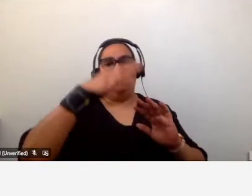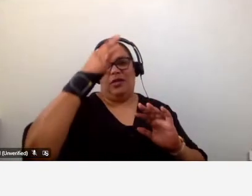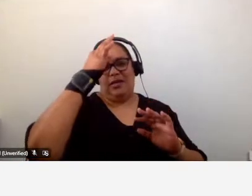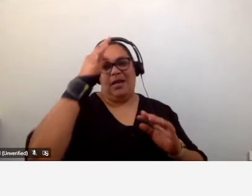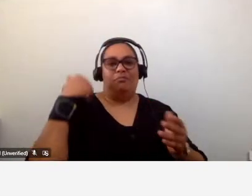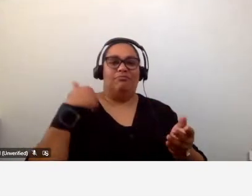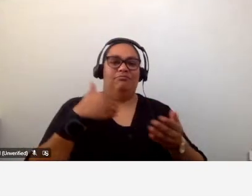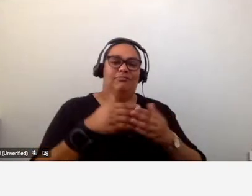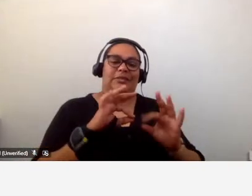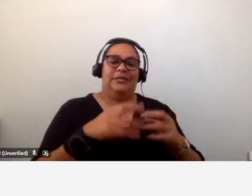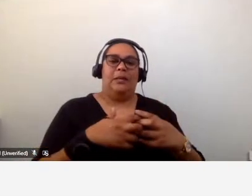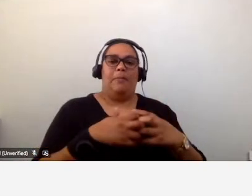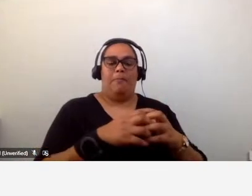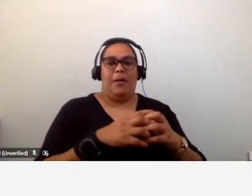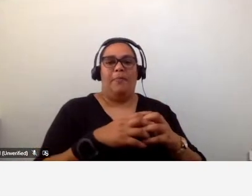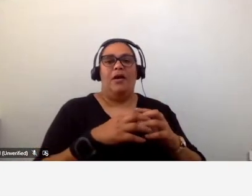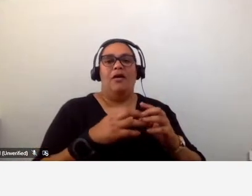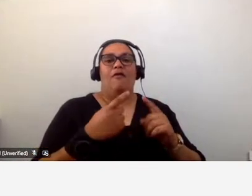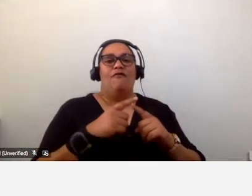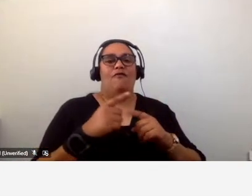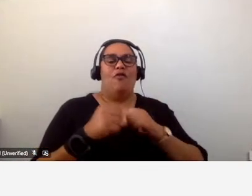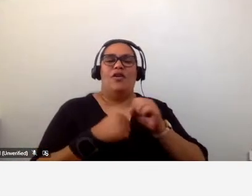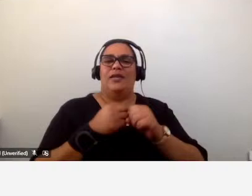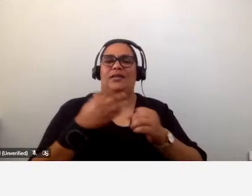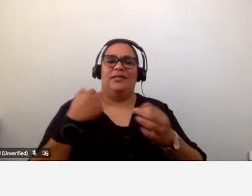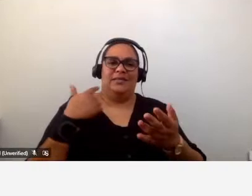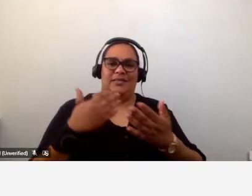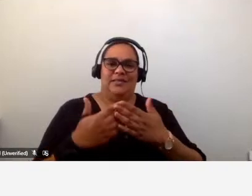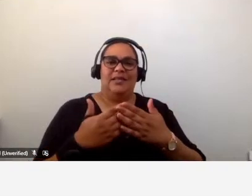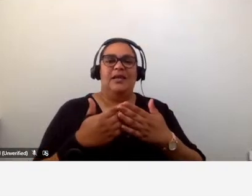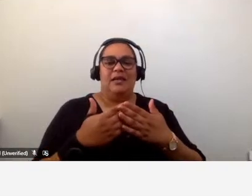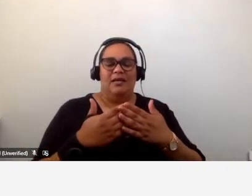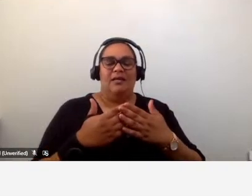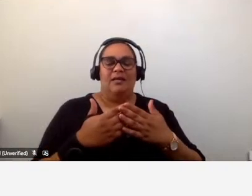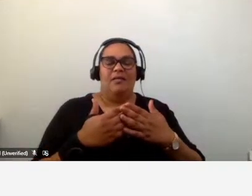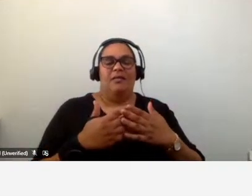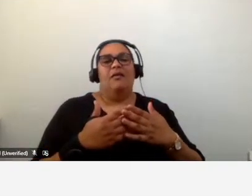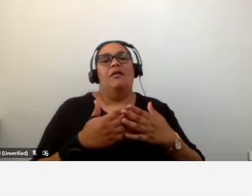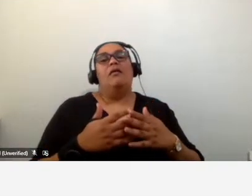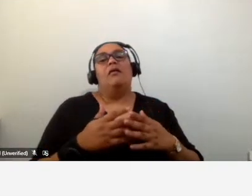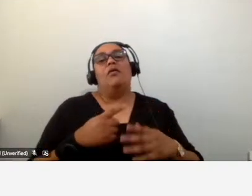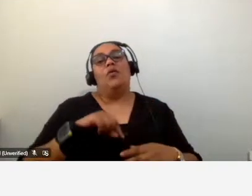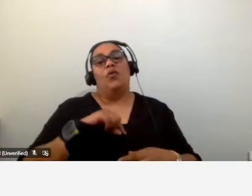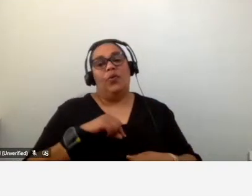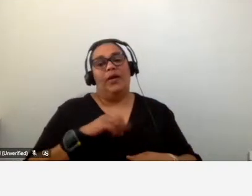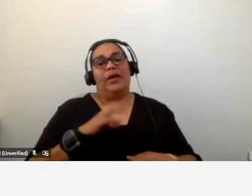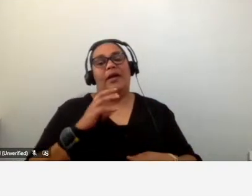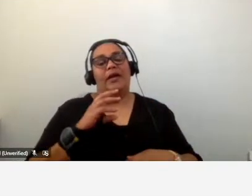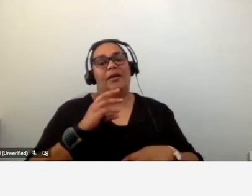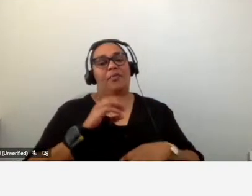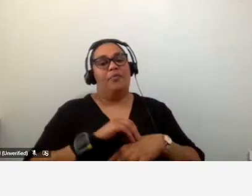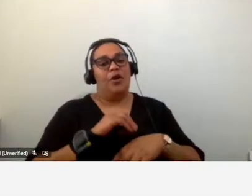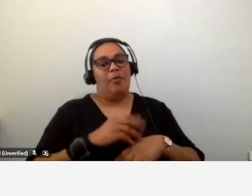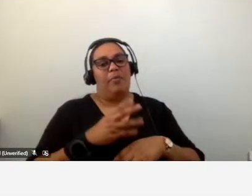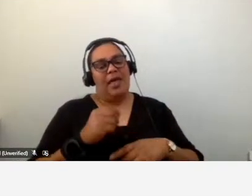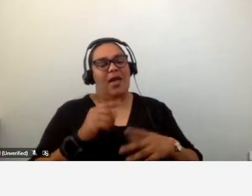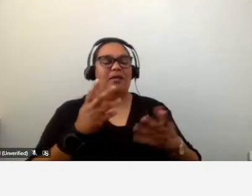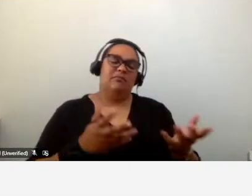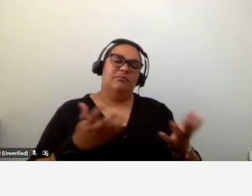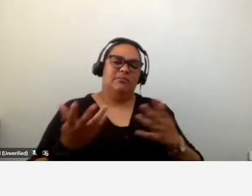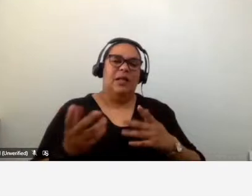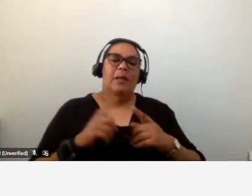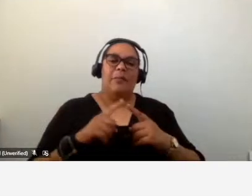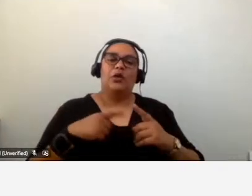as initiation is concerned for a number of years, in any way. We had some problems here and there, but